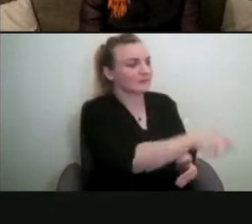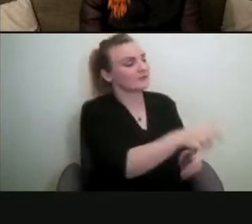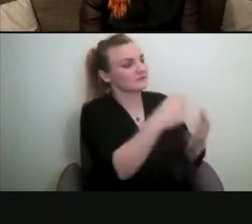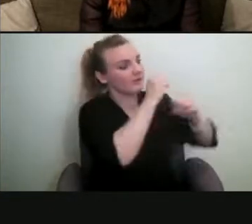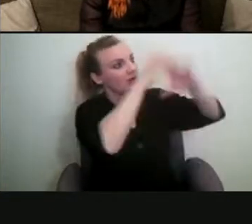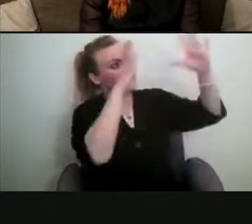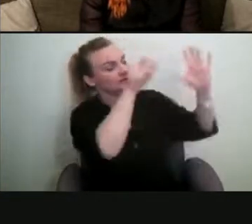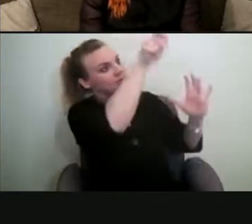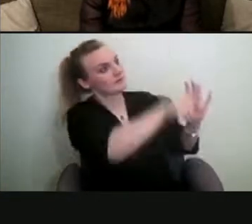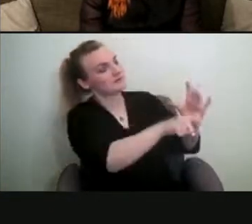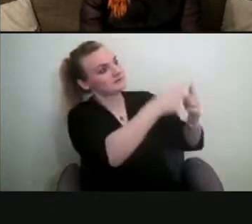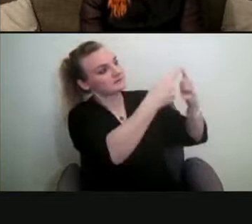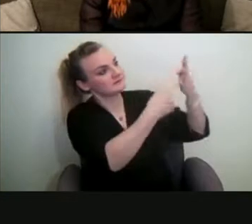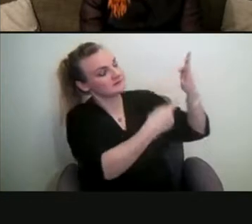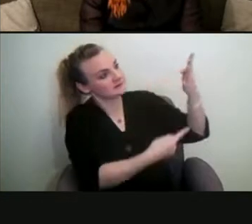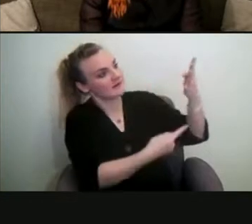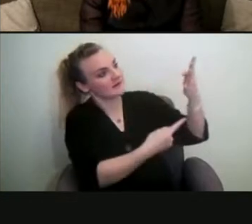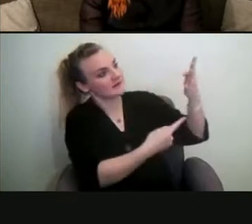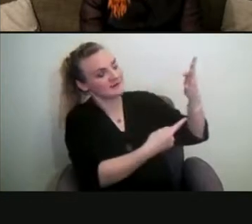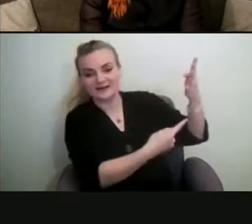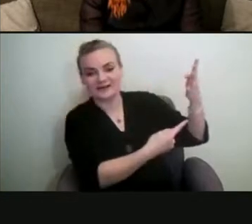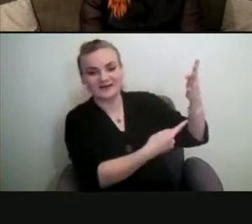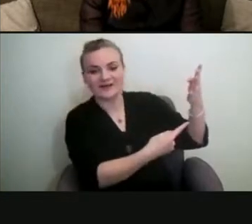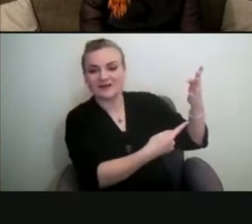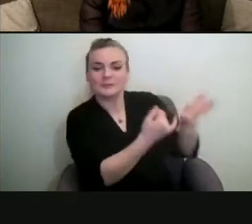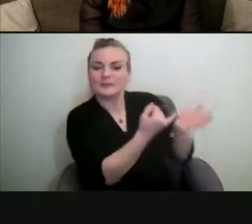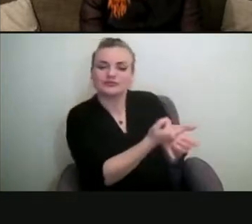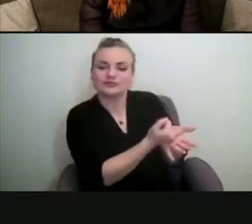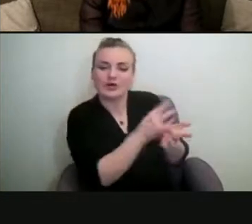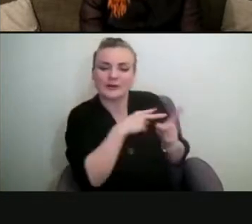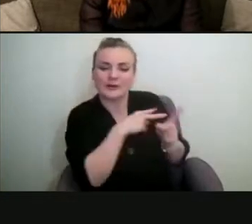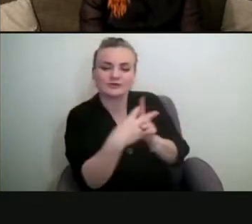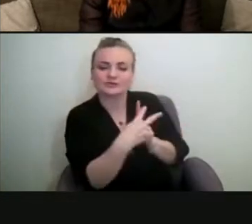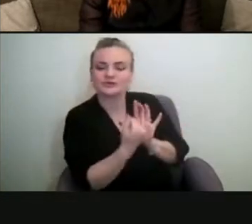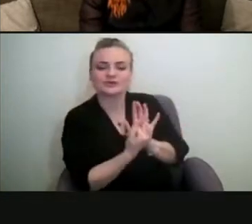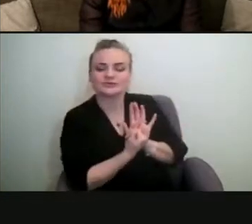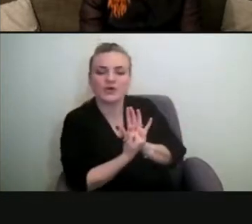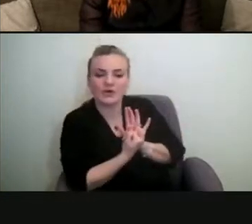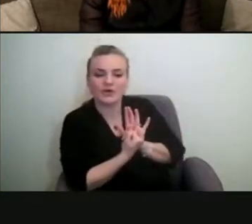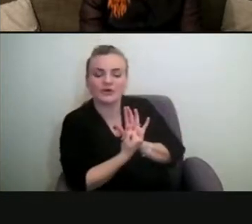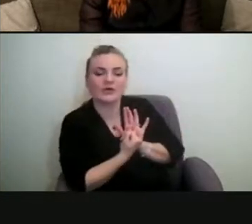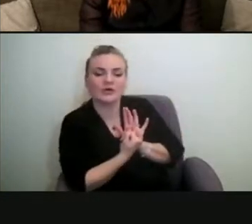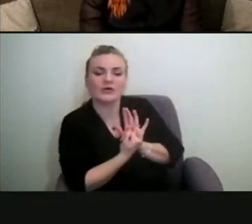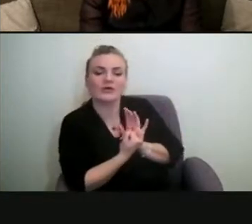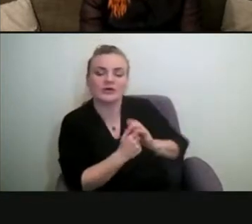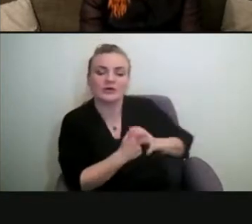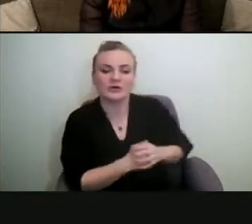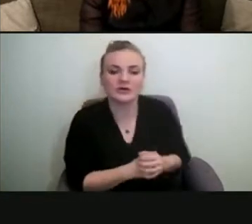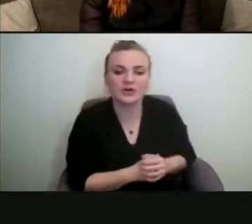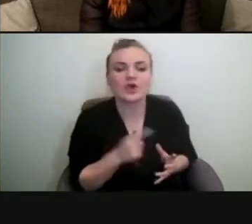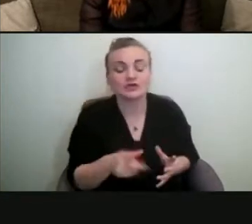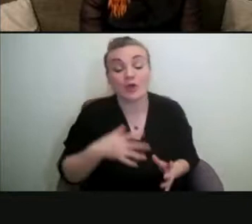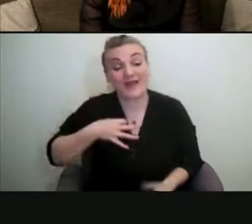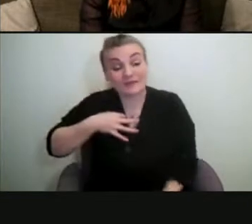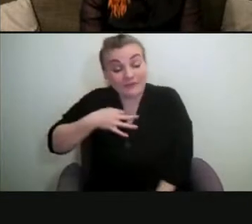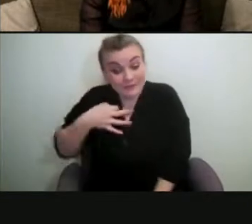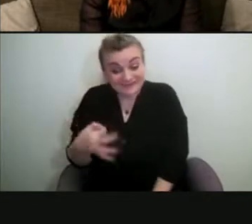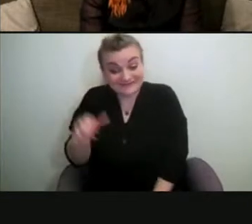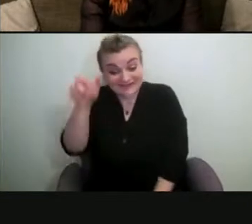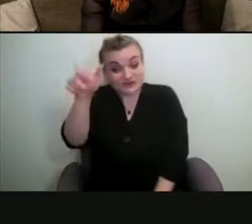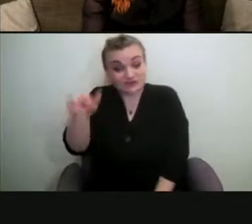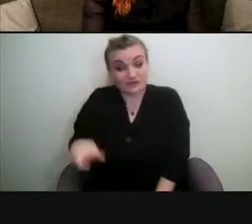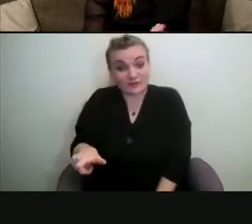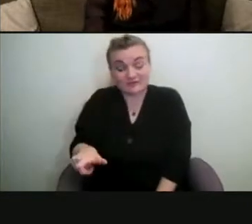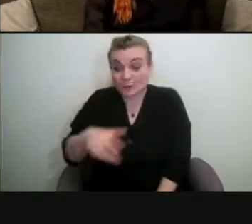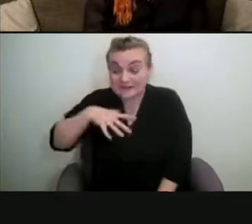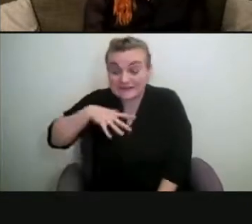and it's this and it's that. So I think going forward, the representation, you know, we want to see